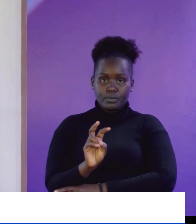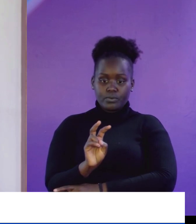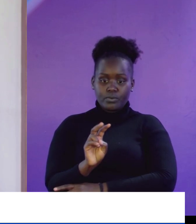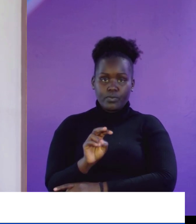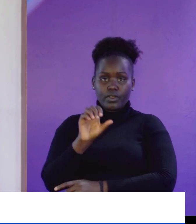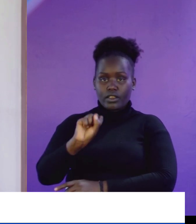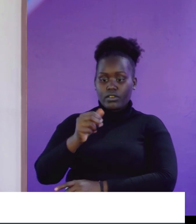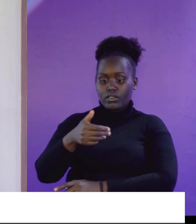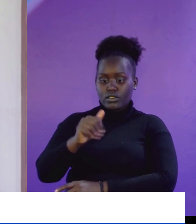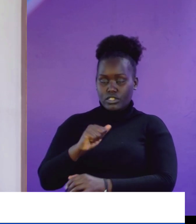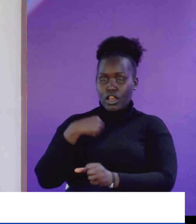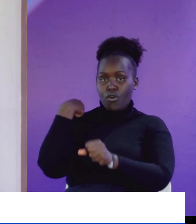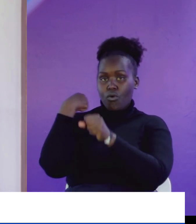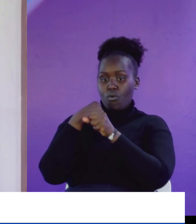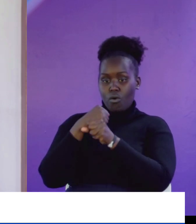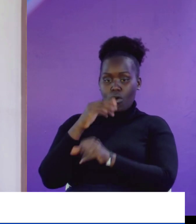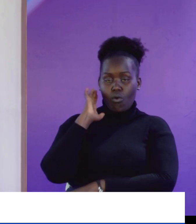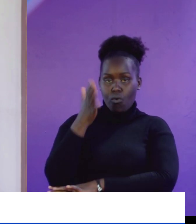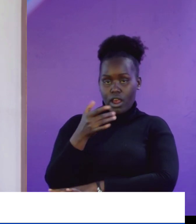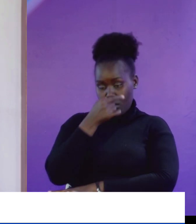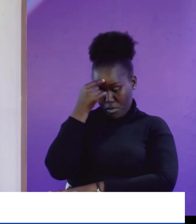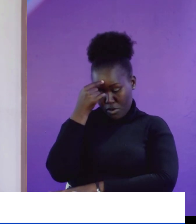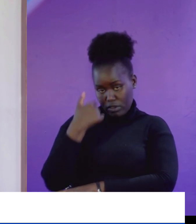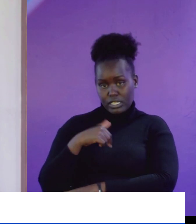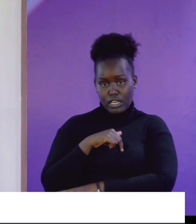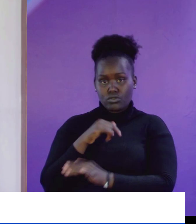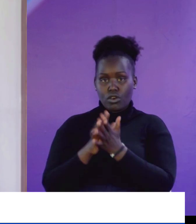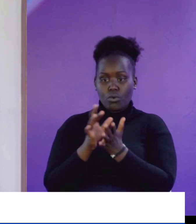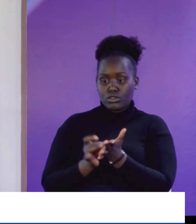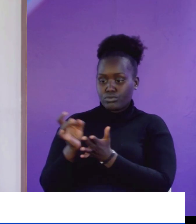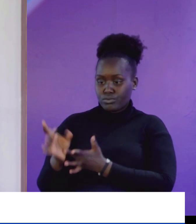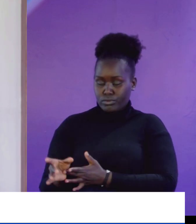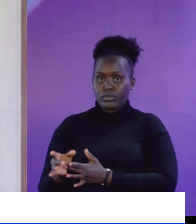SHA is going to work because we are going to eliminate fraud.